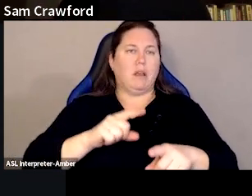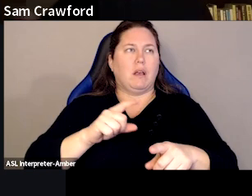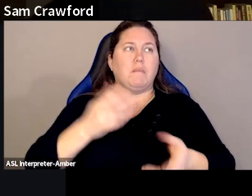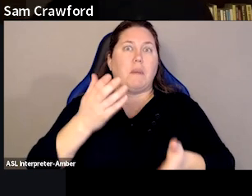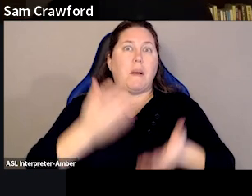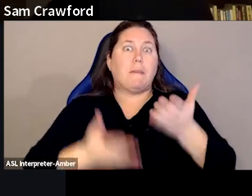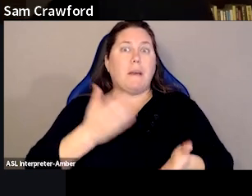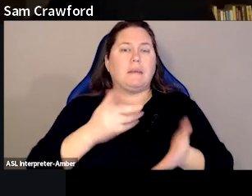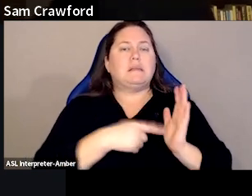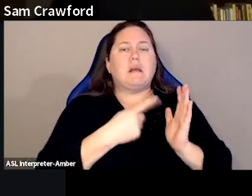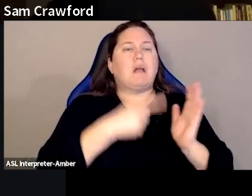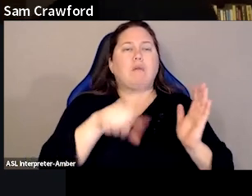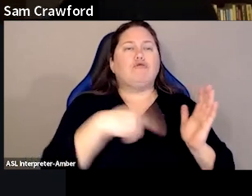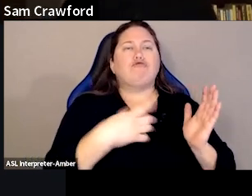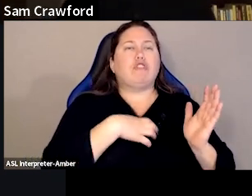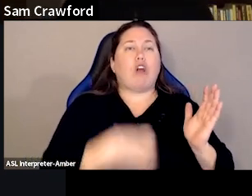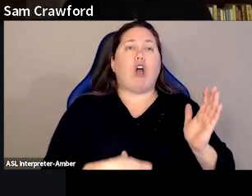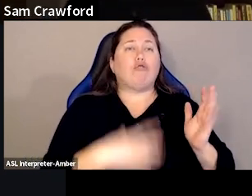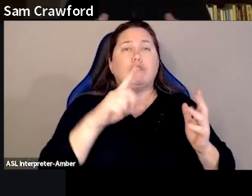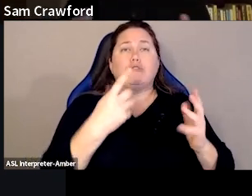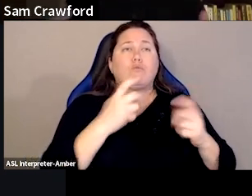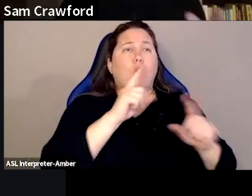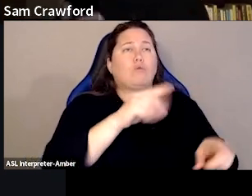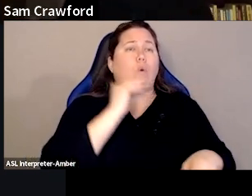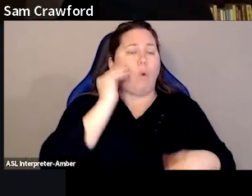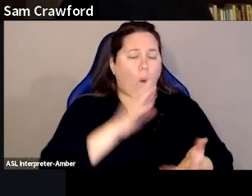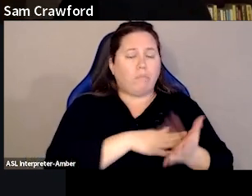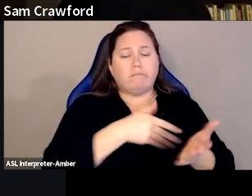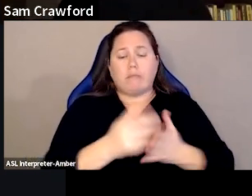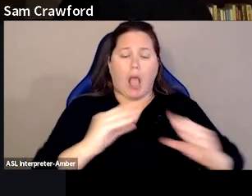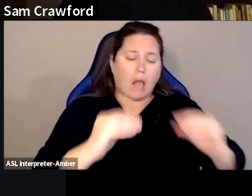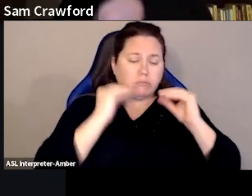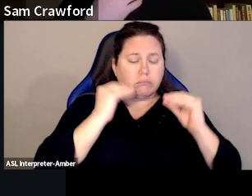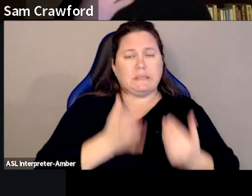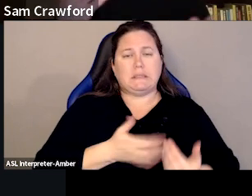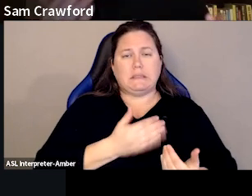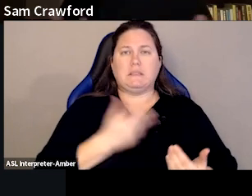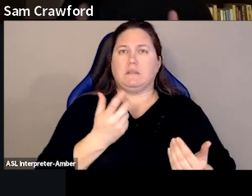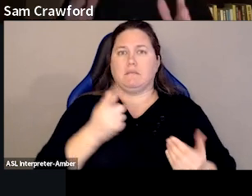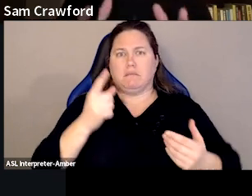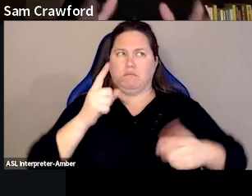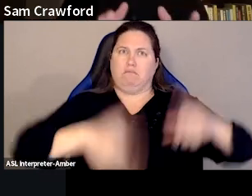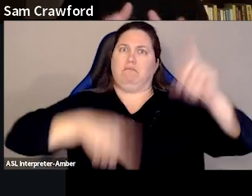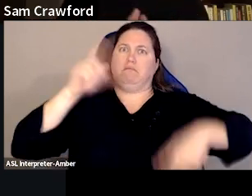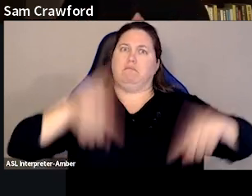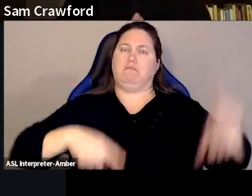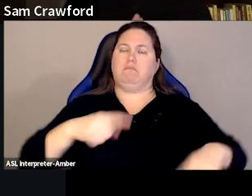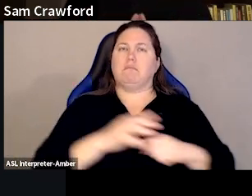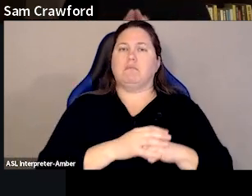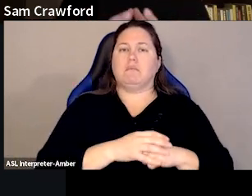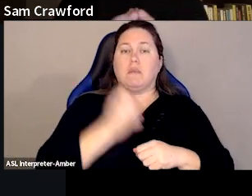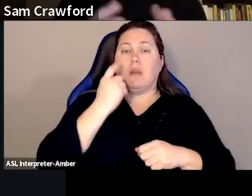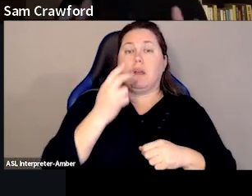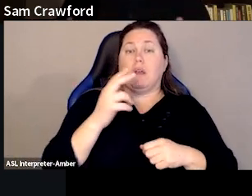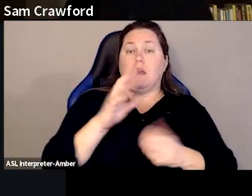a peanut butter sandwich. Home cooking is a bit like no code. So the tools themselves